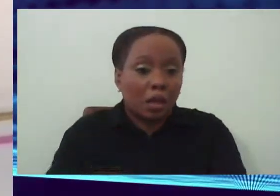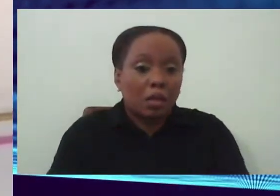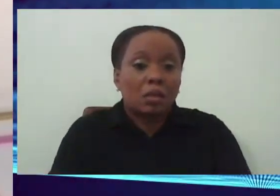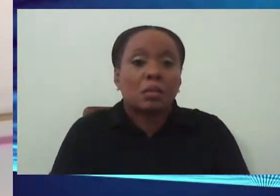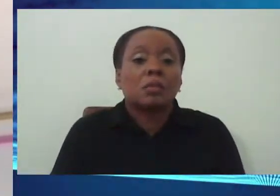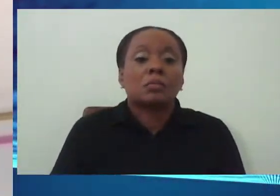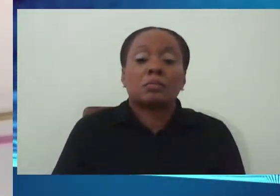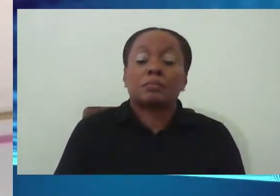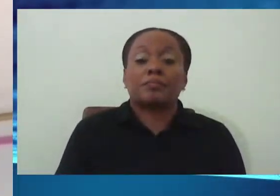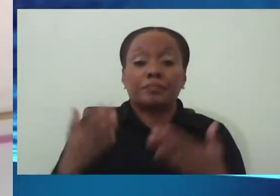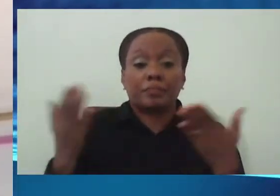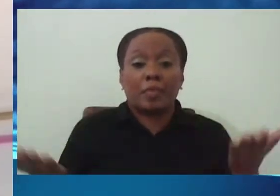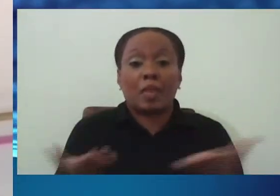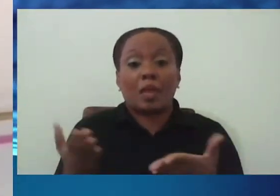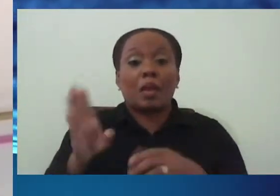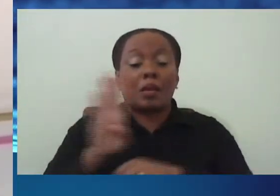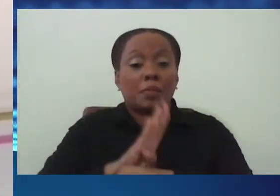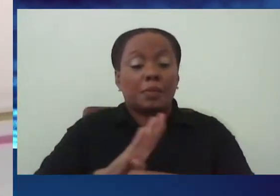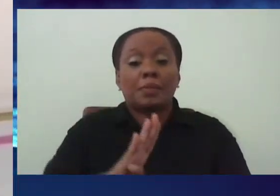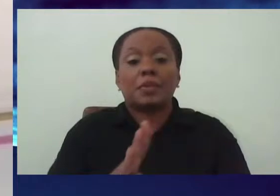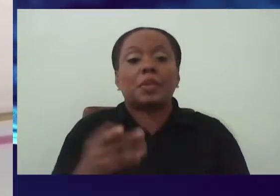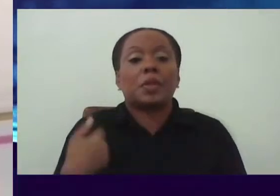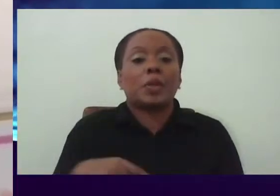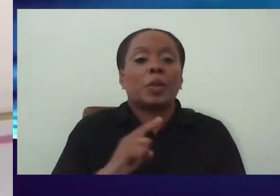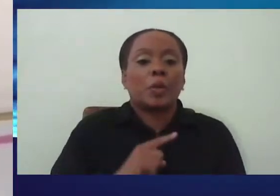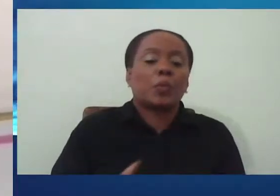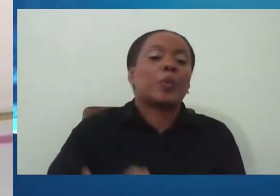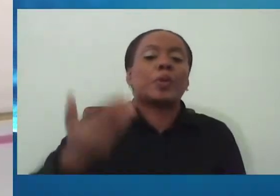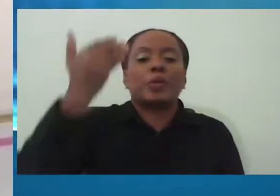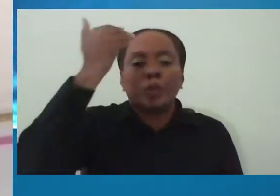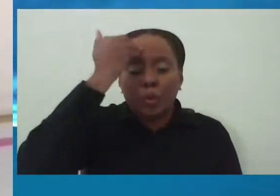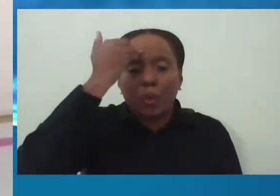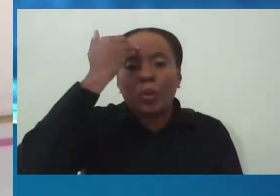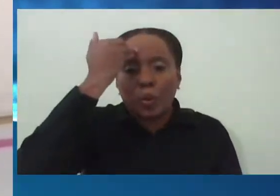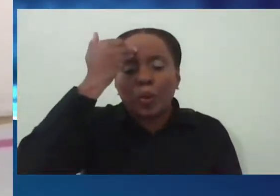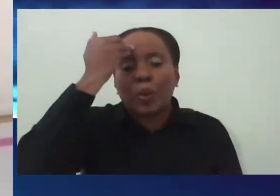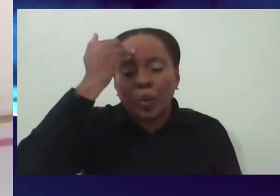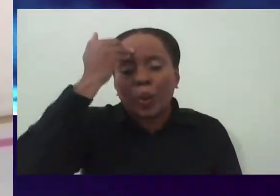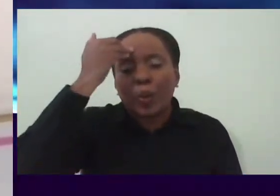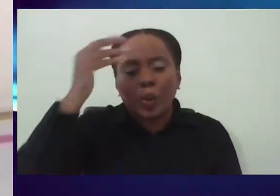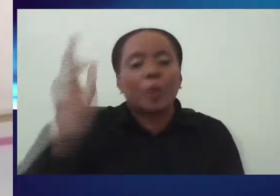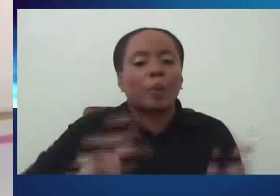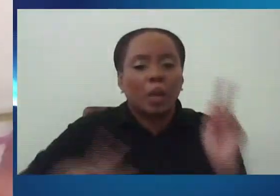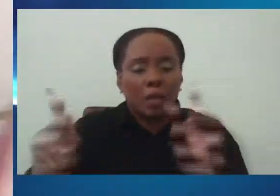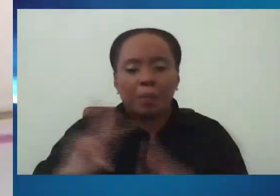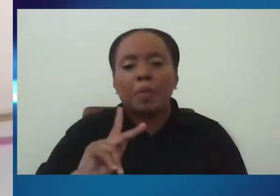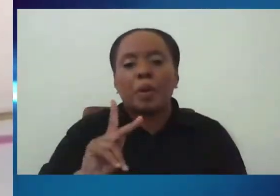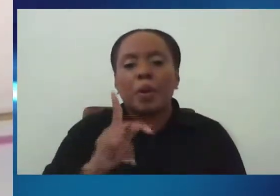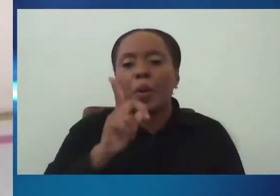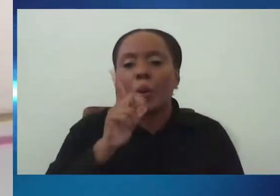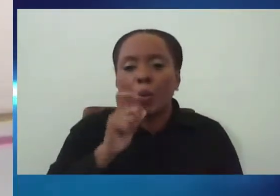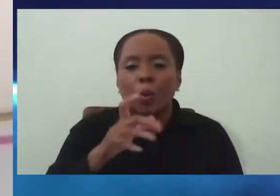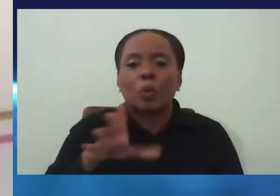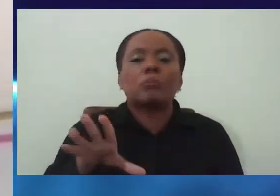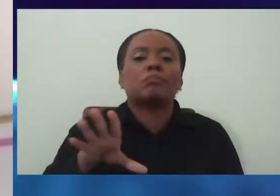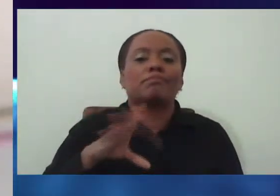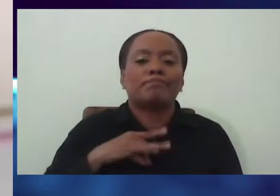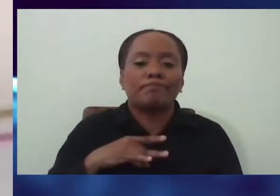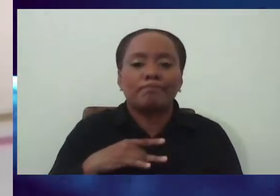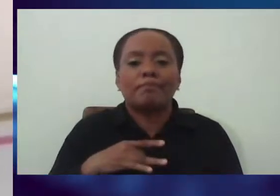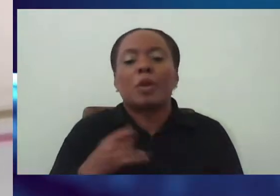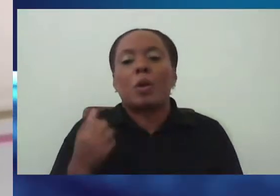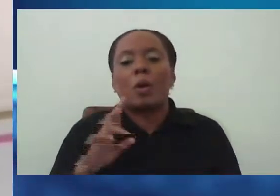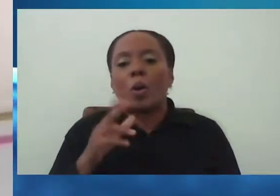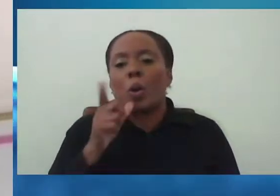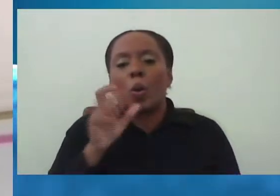that we have personally interacted with at varying levels of depth, so to speak, who have passed away